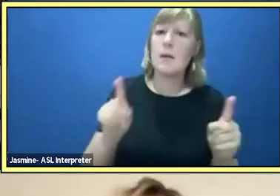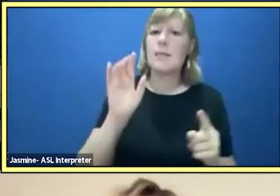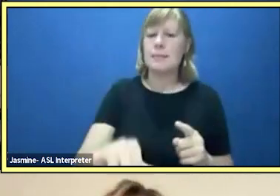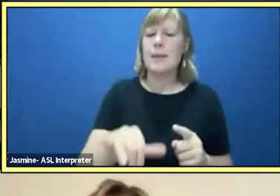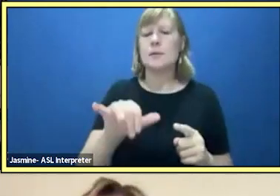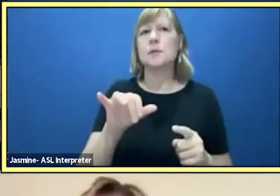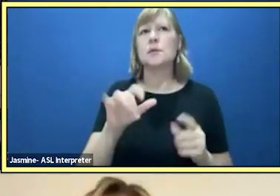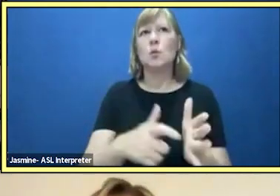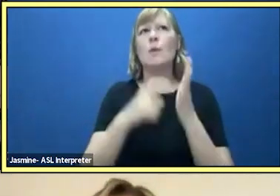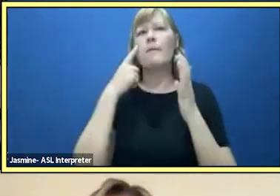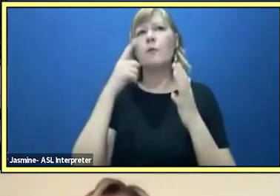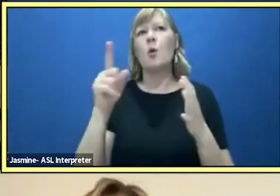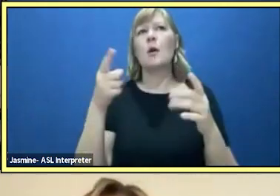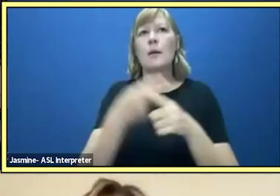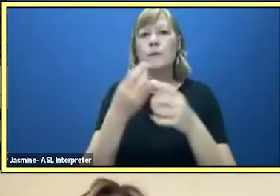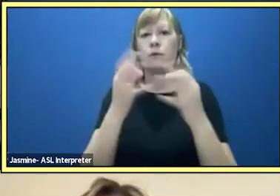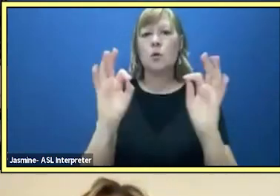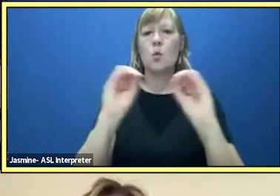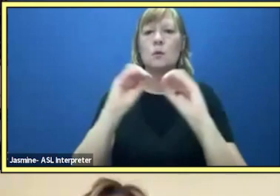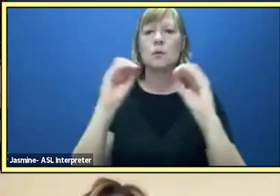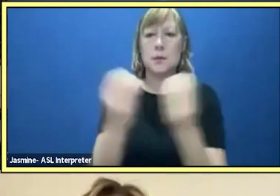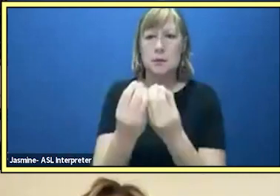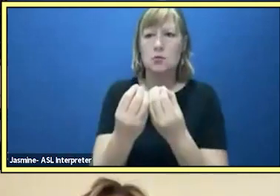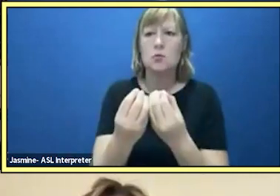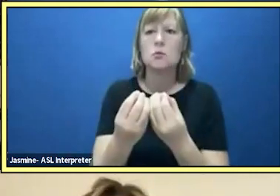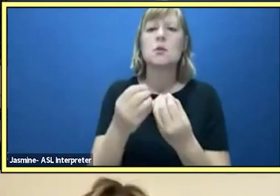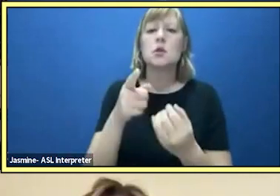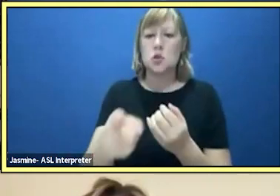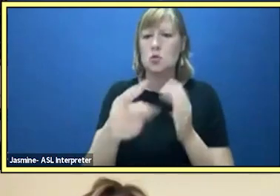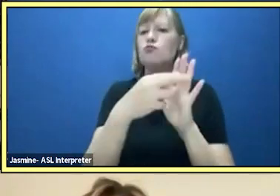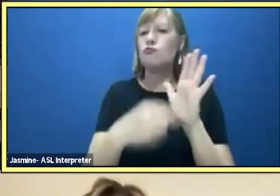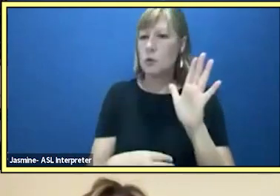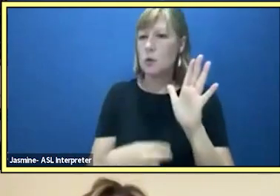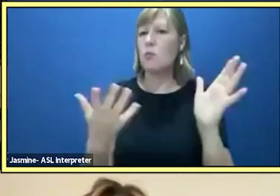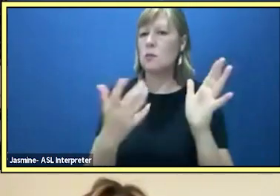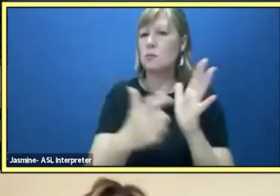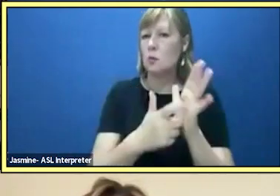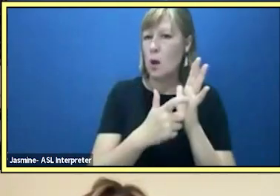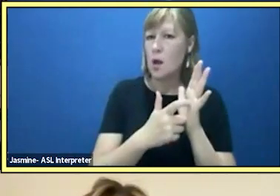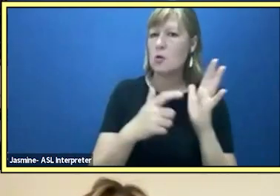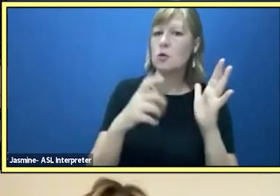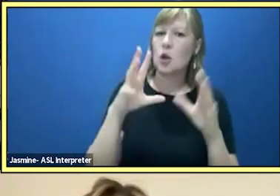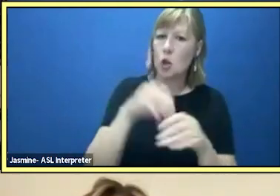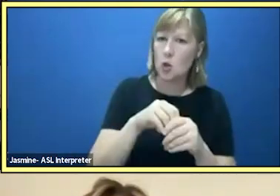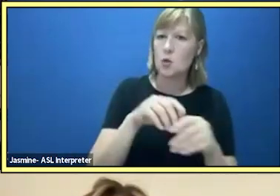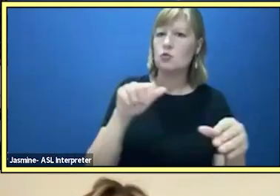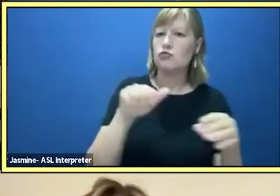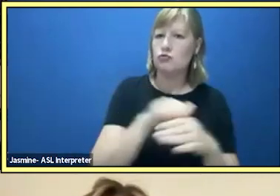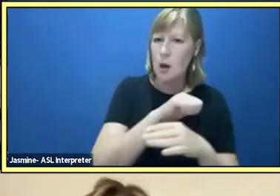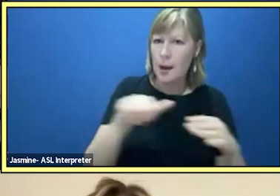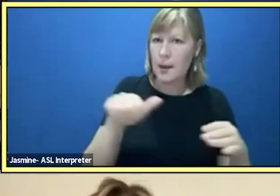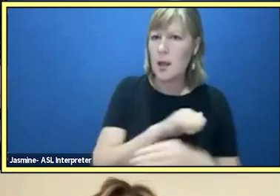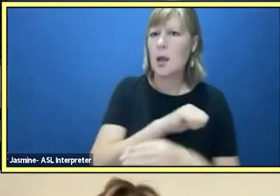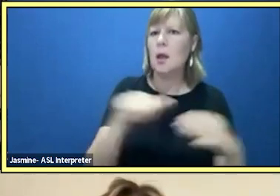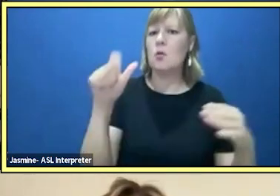organization. So I think you'll find lots of information there about what will be required of them, including training requirements and who